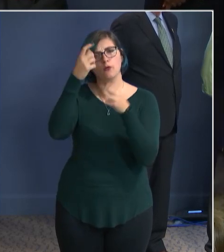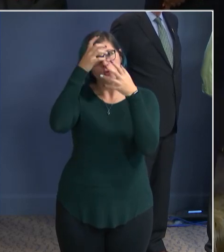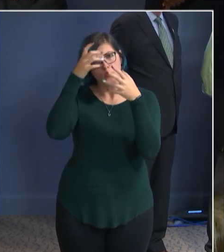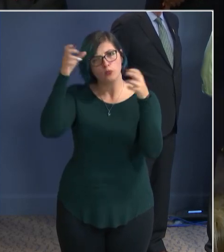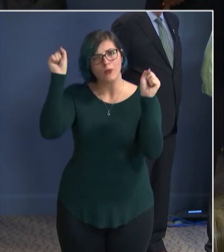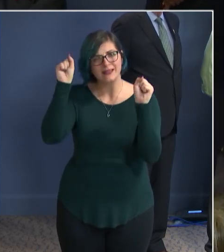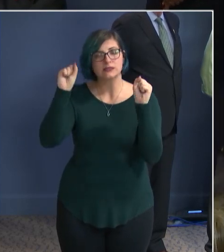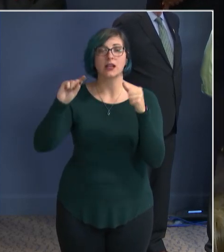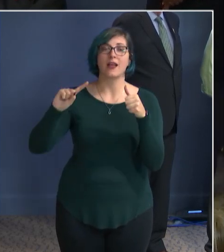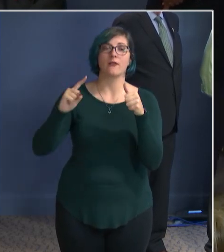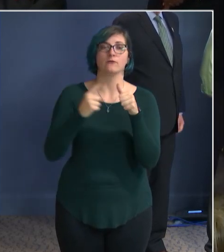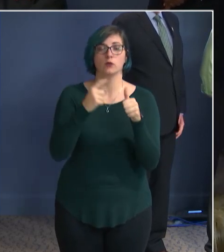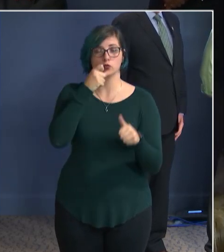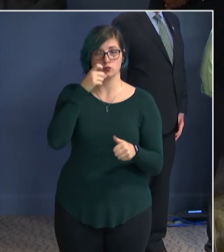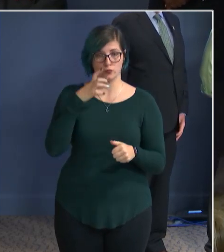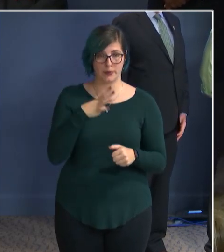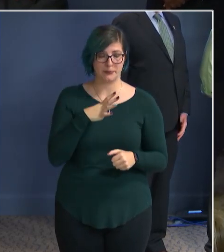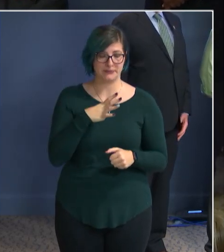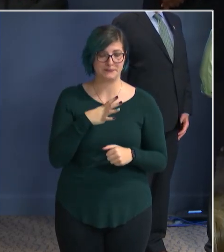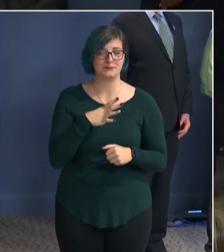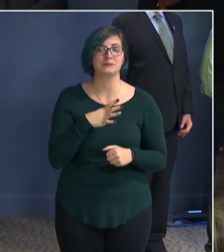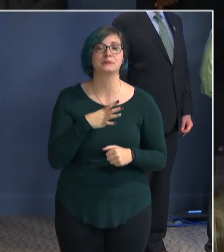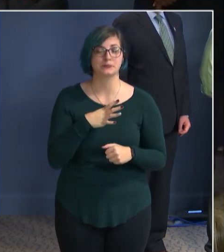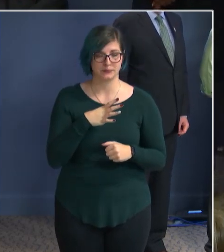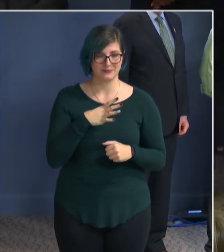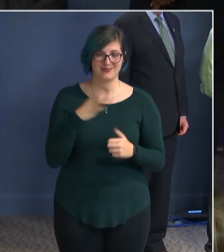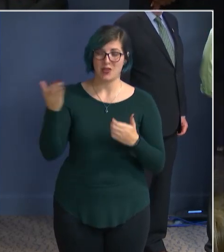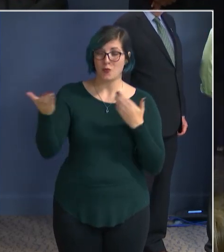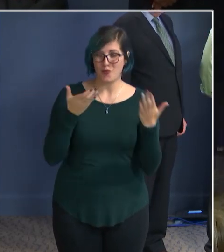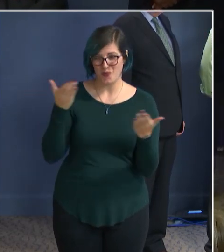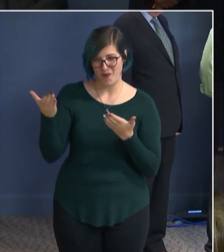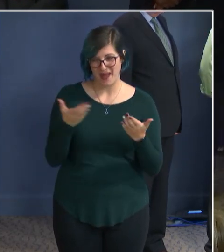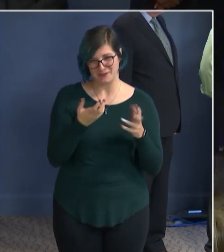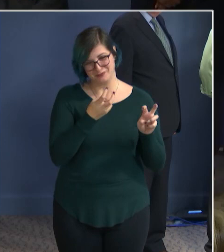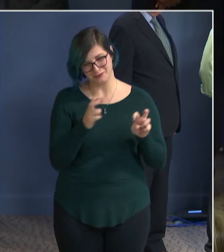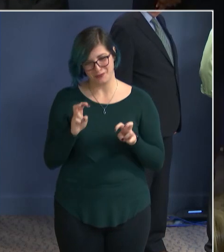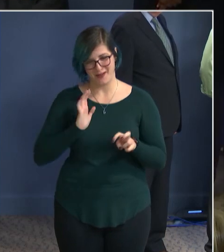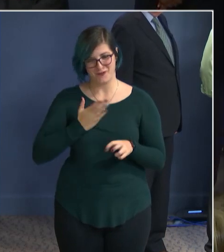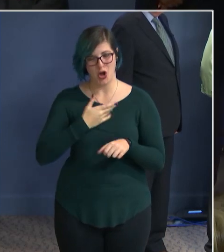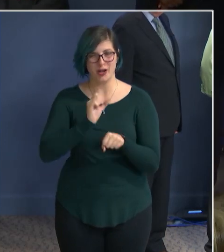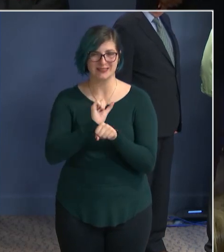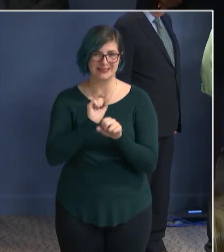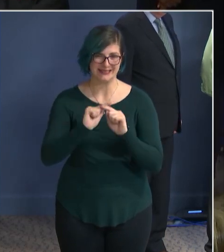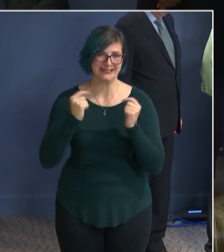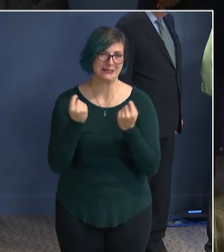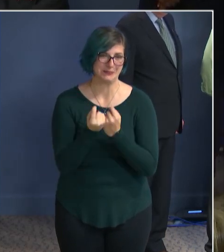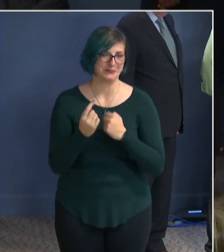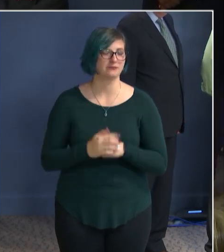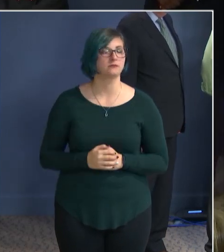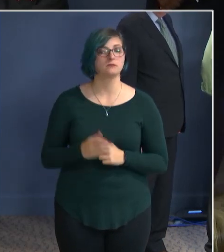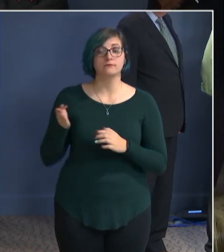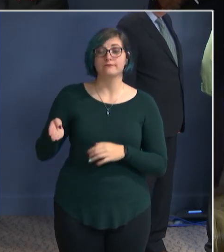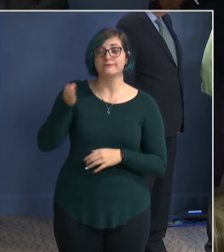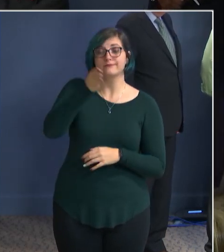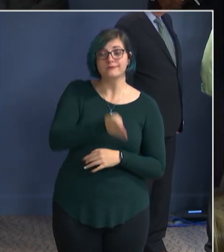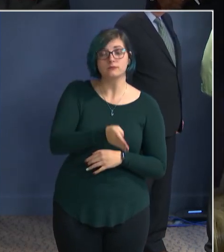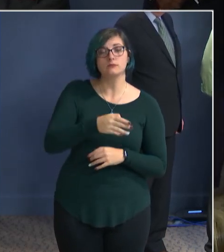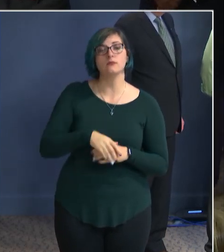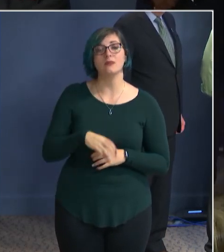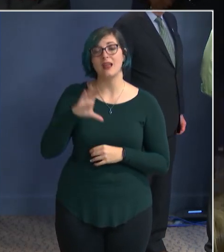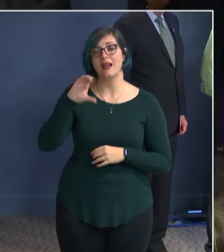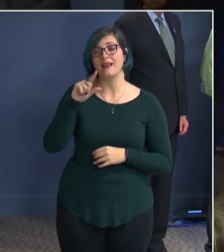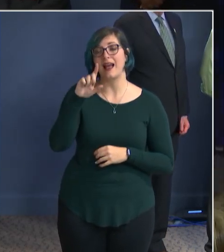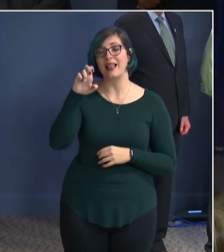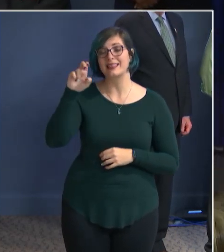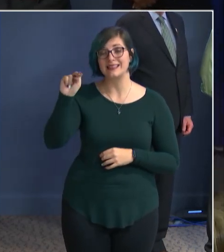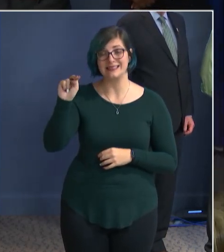First Lady, and I want to welcome her to our team. Next, I want to introduce Colleen